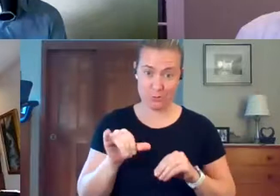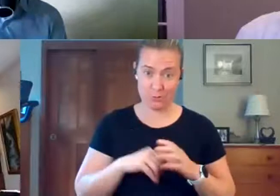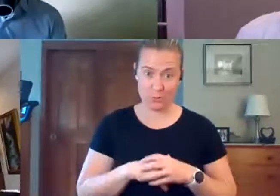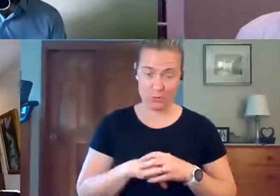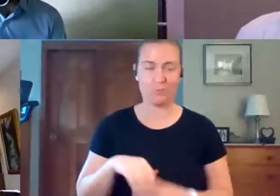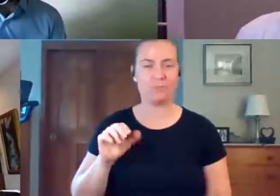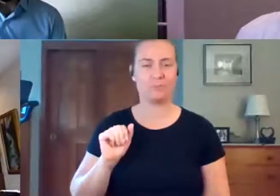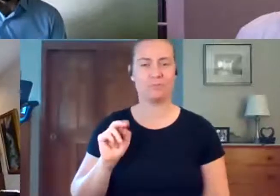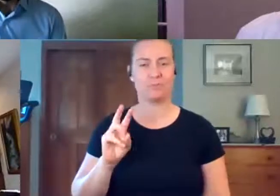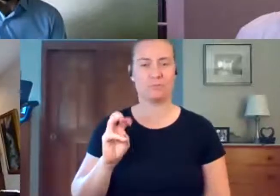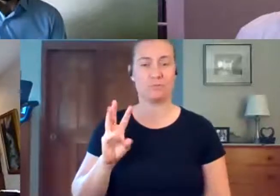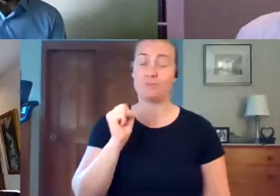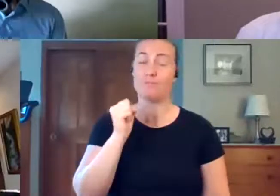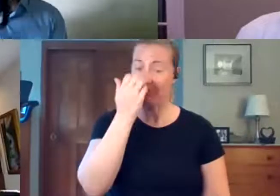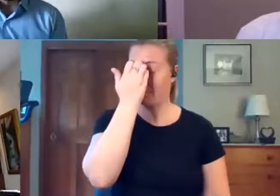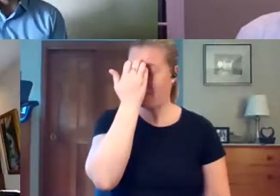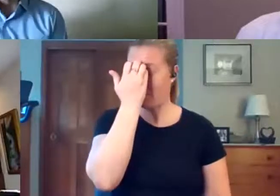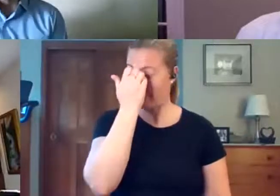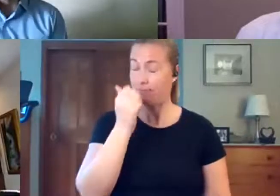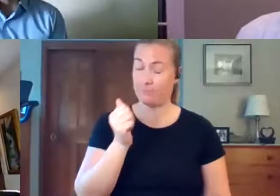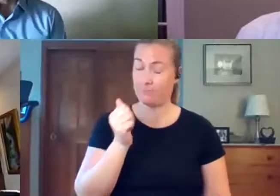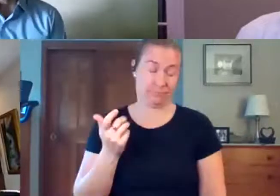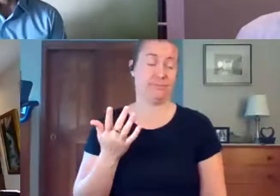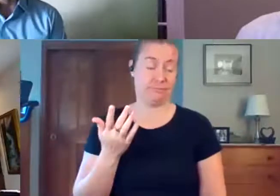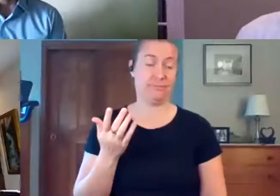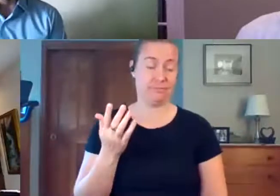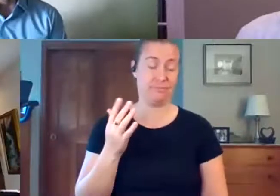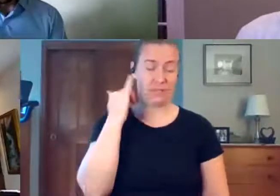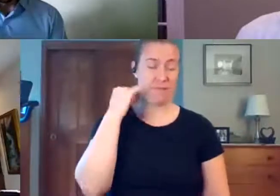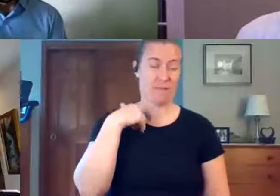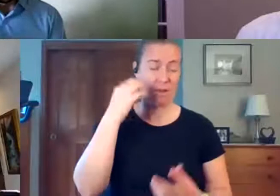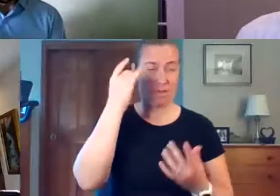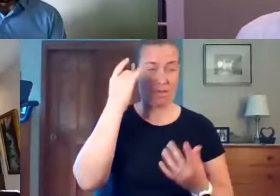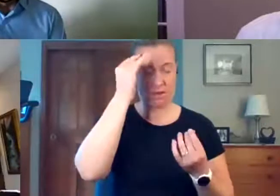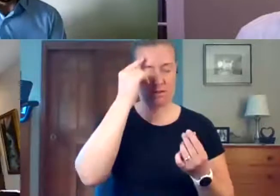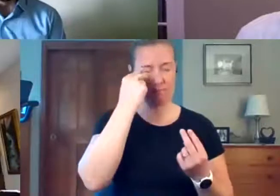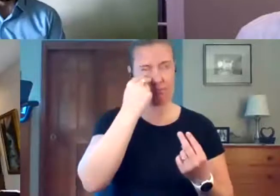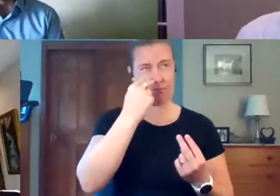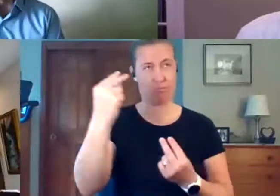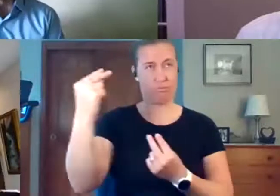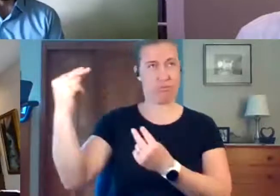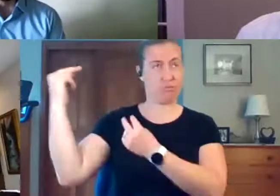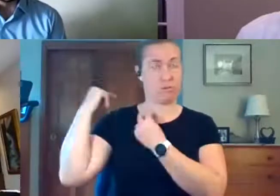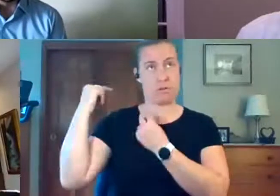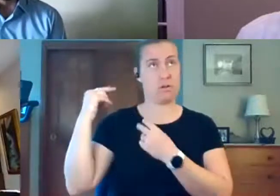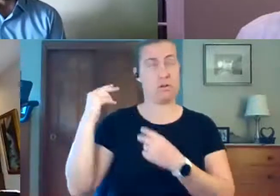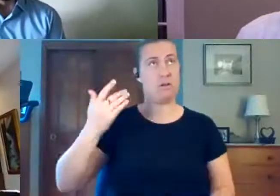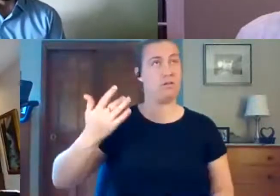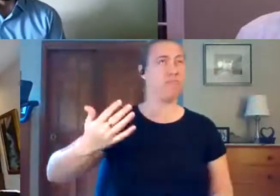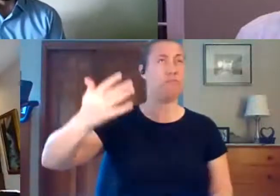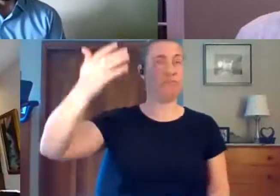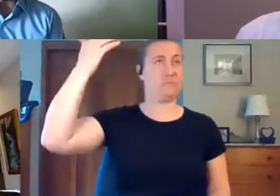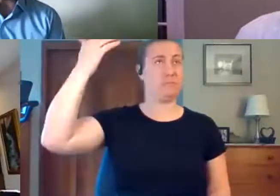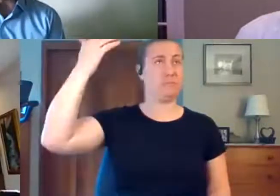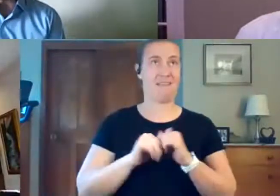Yeah, I mean, if I think all the way back to how this whole